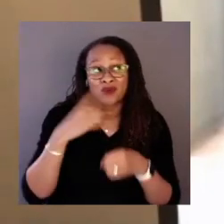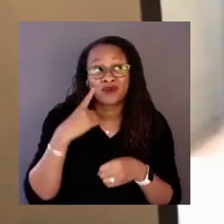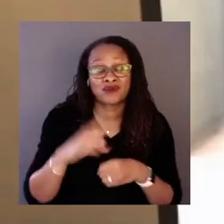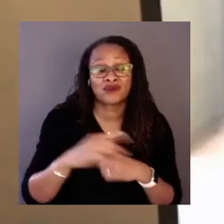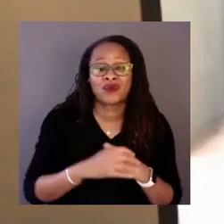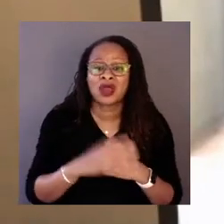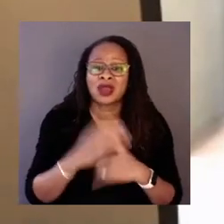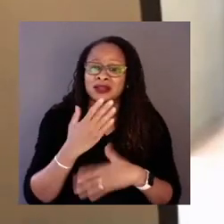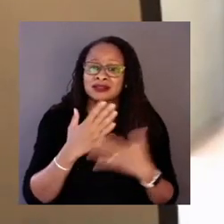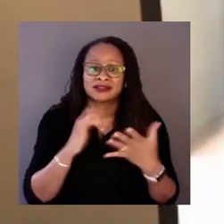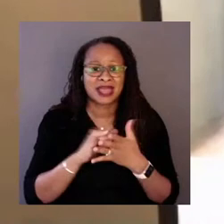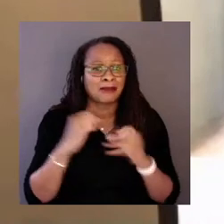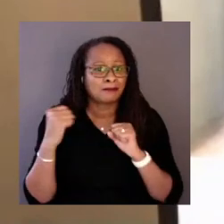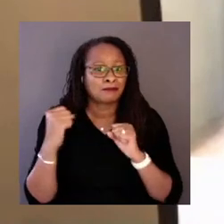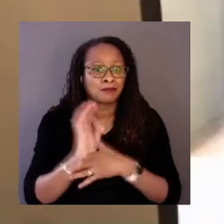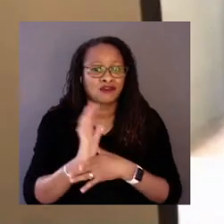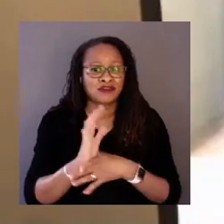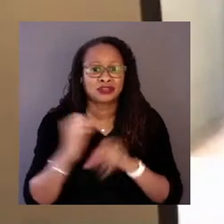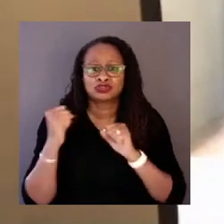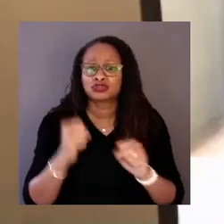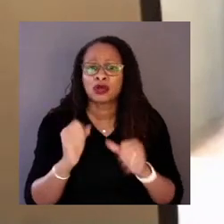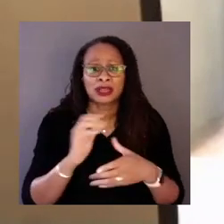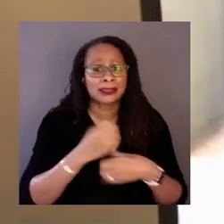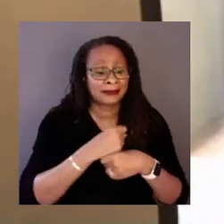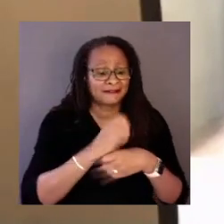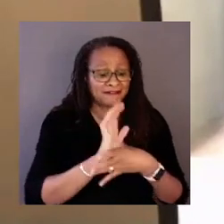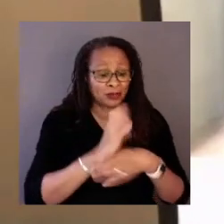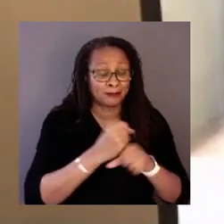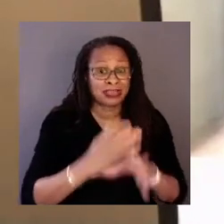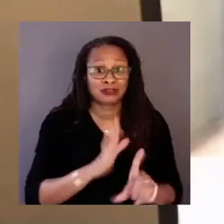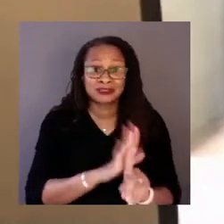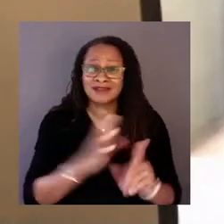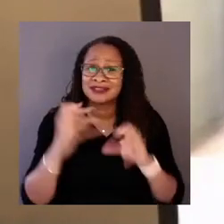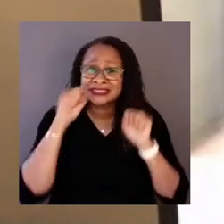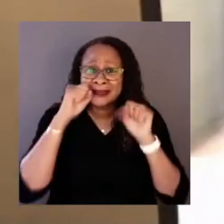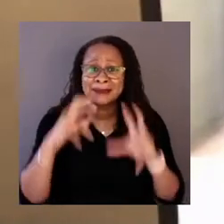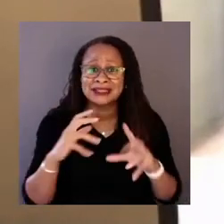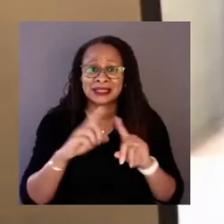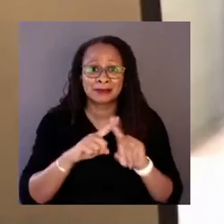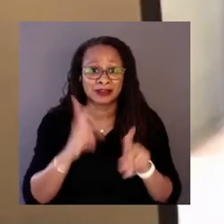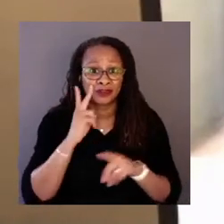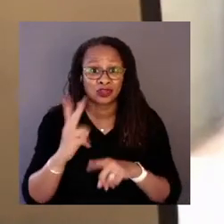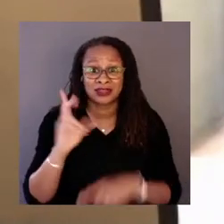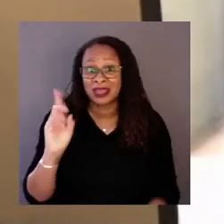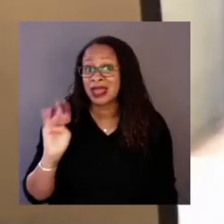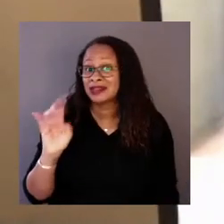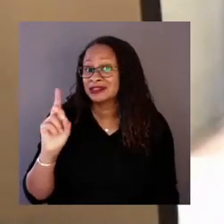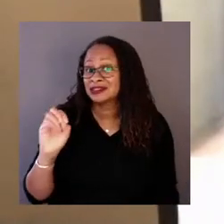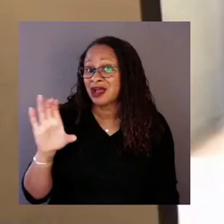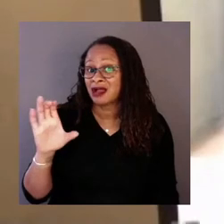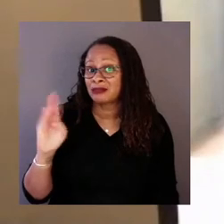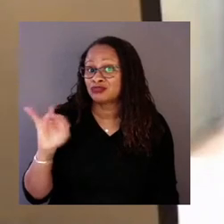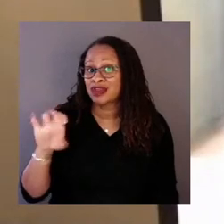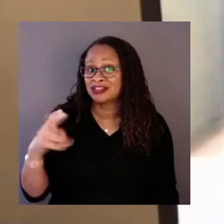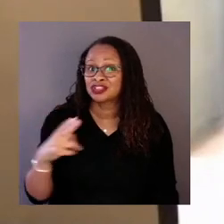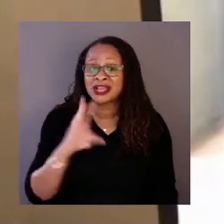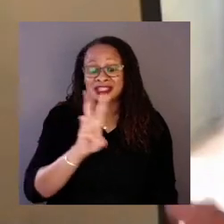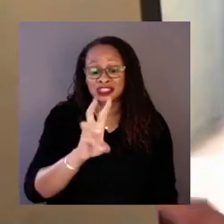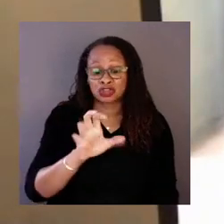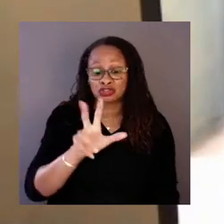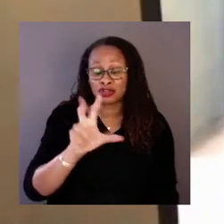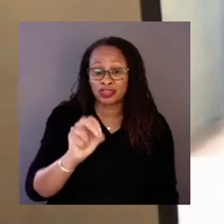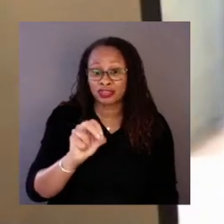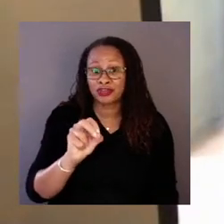and the filmmaker is like amazing. But, you know, there, if you take a look at that Doc Branch, the 630 members, they, you guys expanded